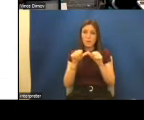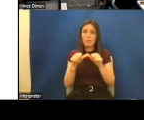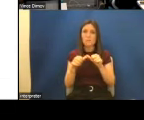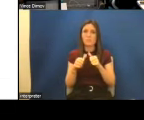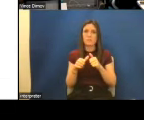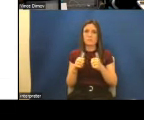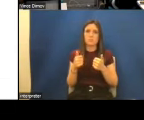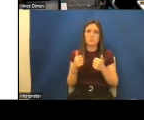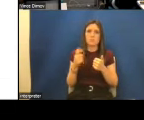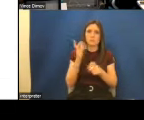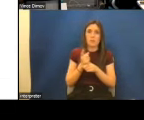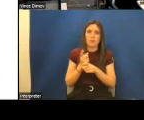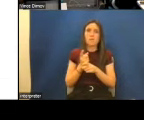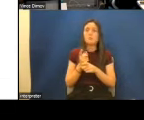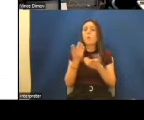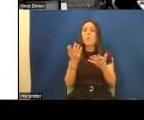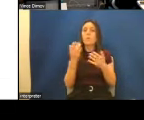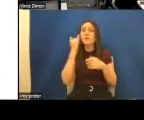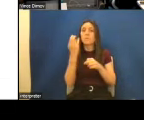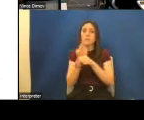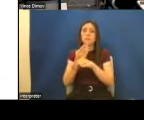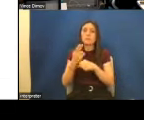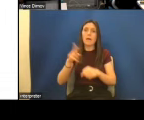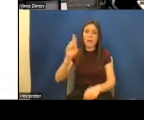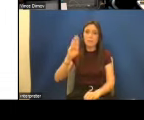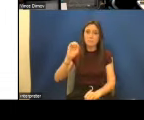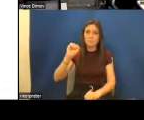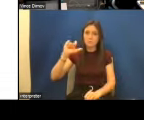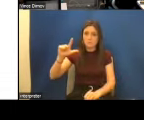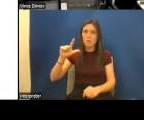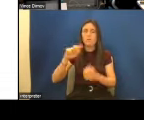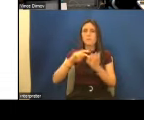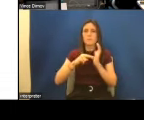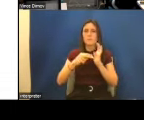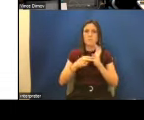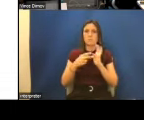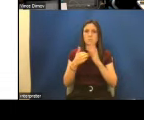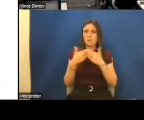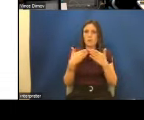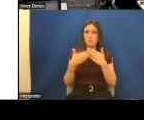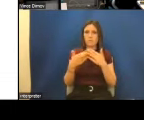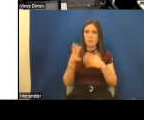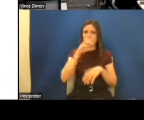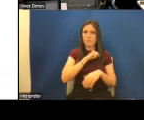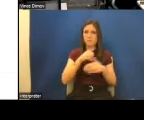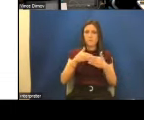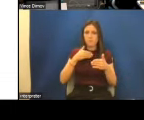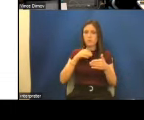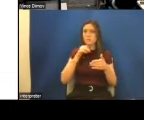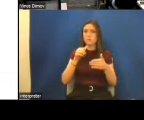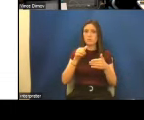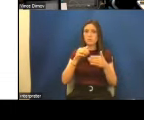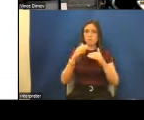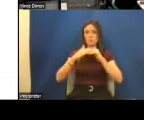up here. So when you use the highest basal, everything that was missed before that point does not count against